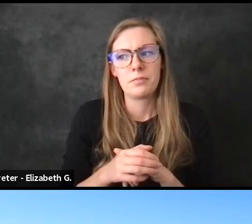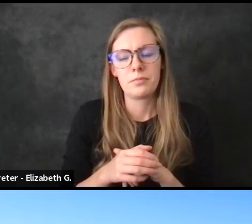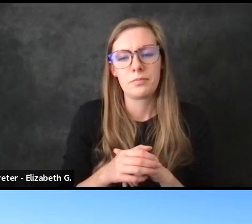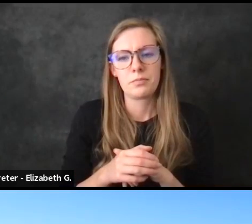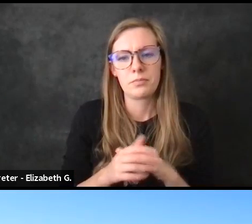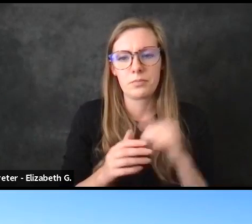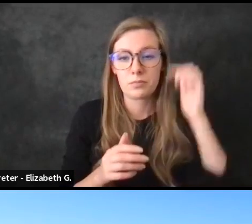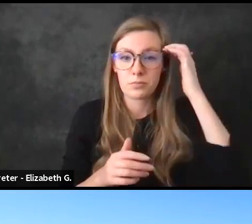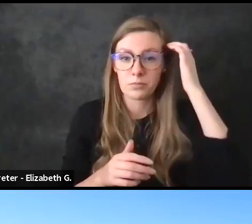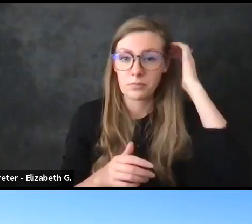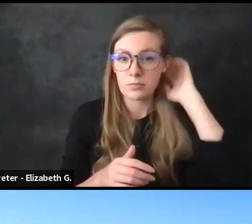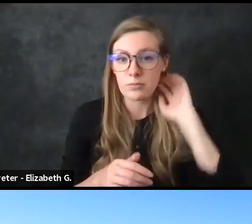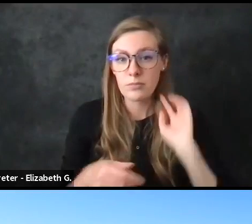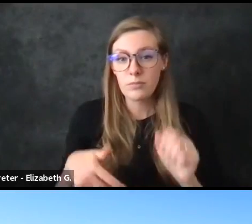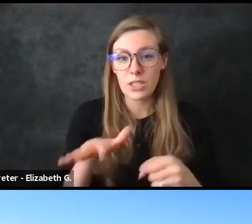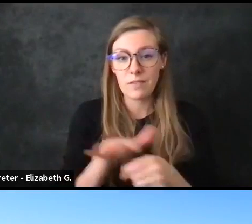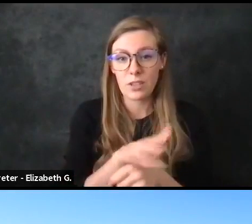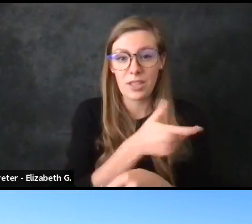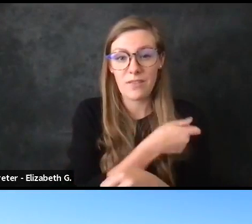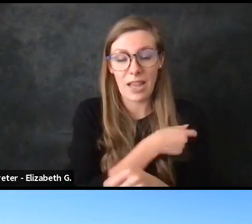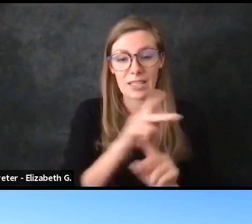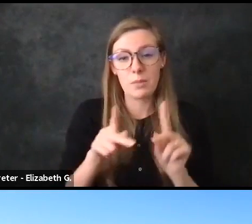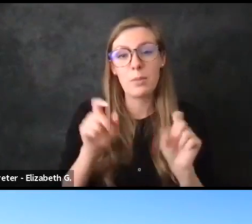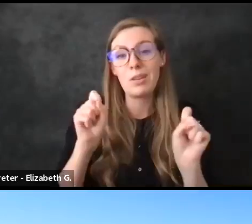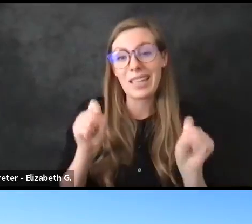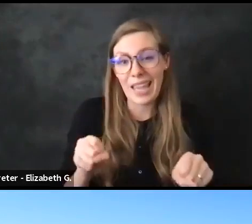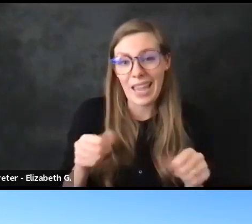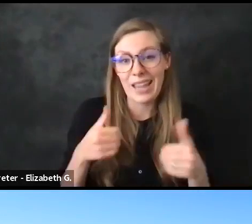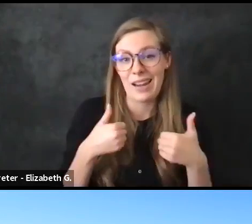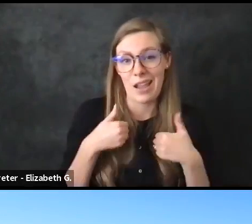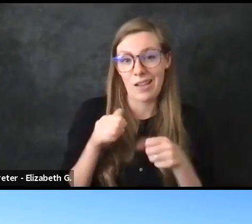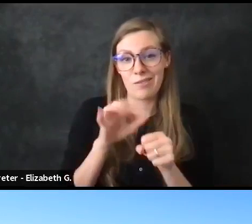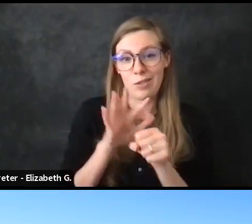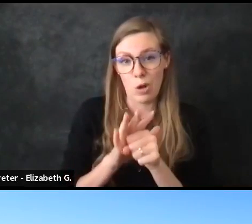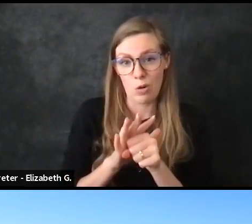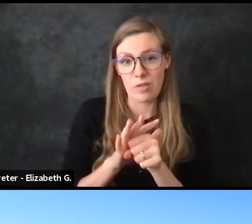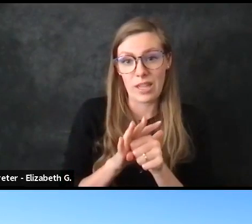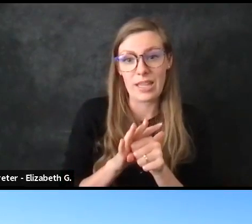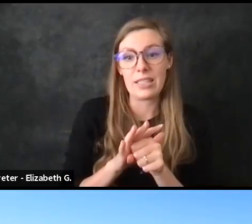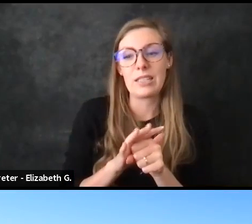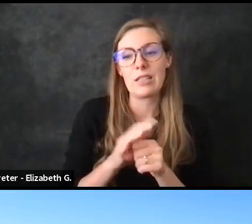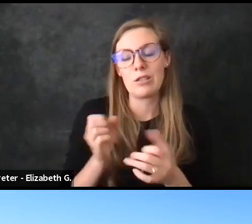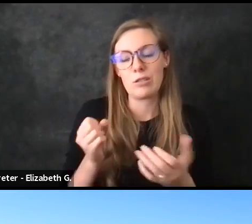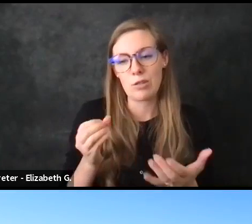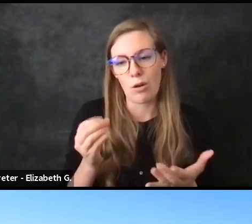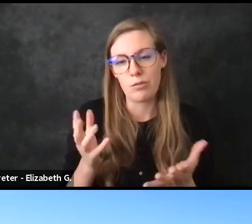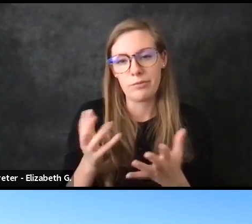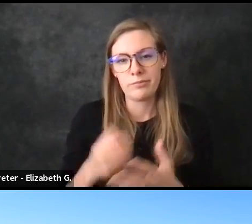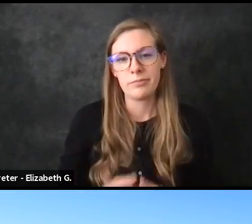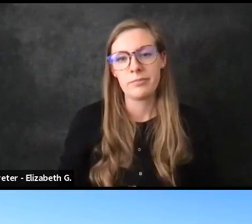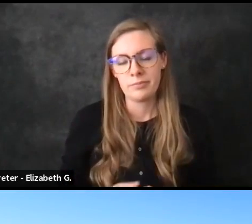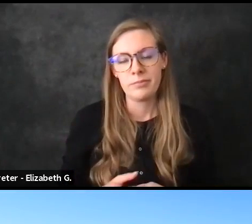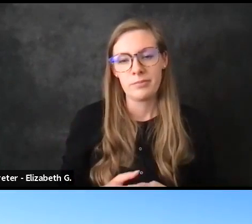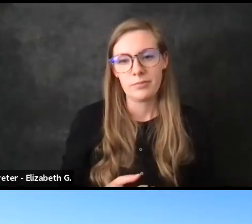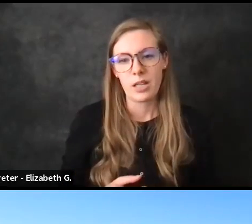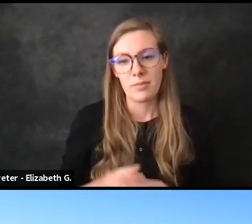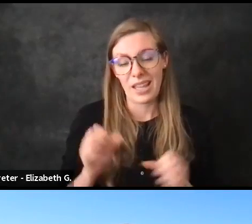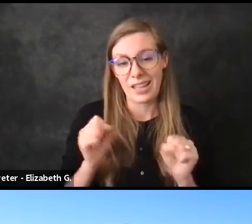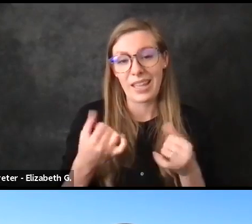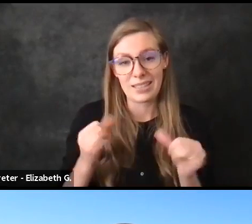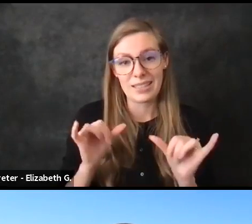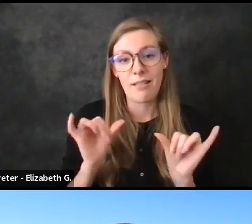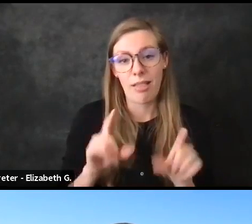fully vaccinated people can get COVID and that we don't have a case in somebody who's fully vaccinated. Dr. Shende, do you have anything else to